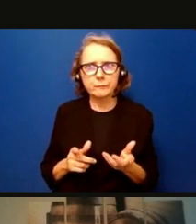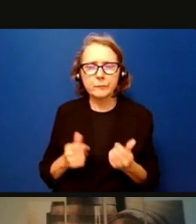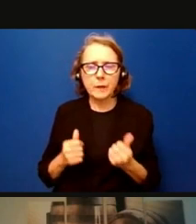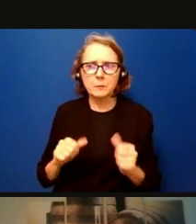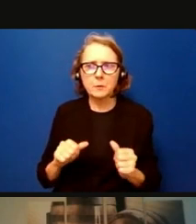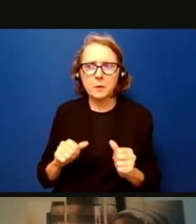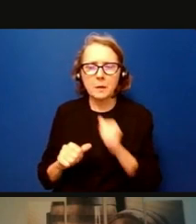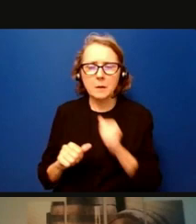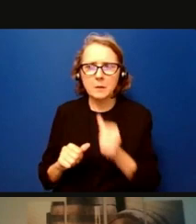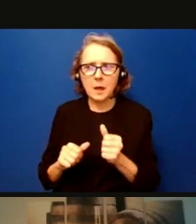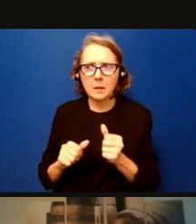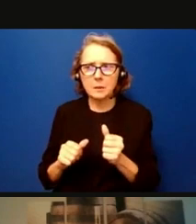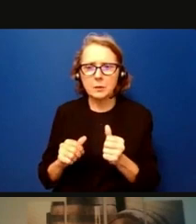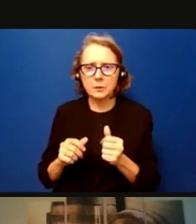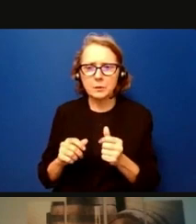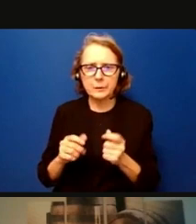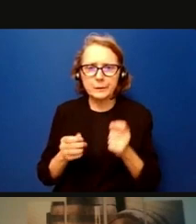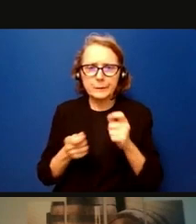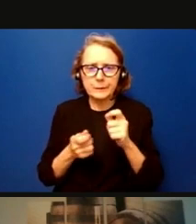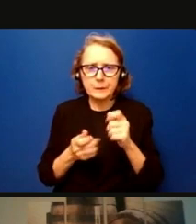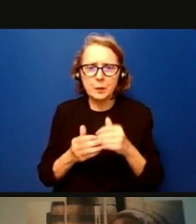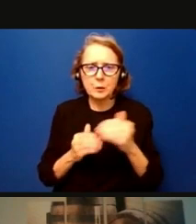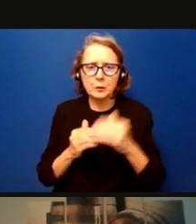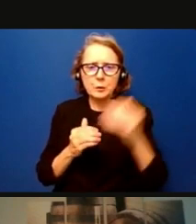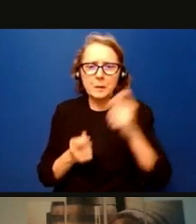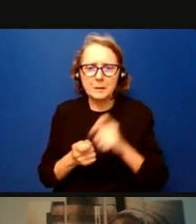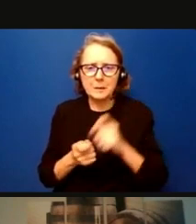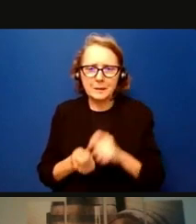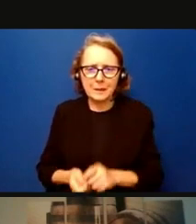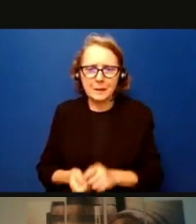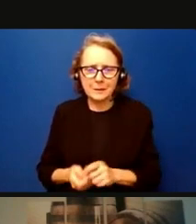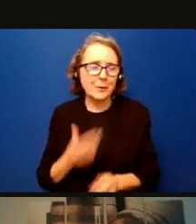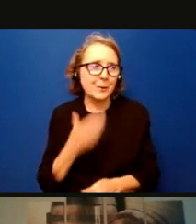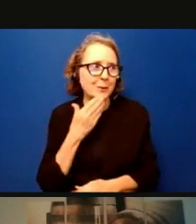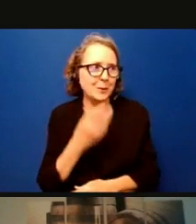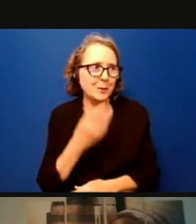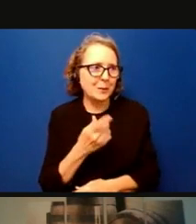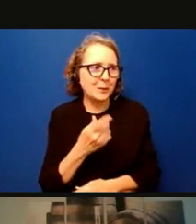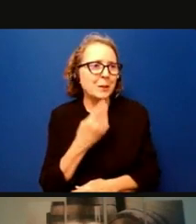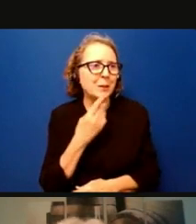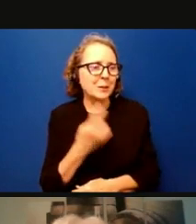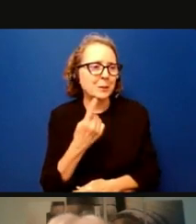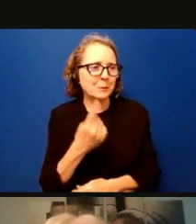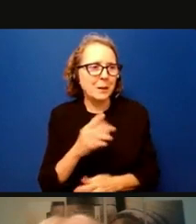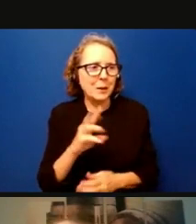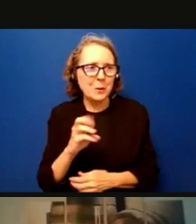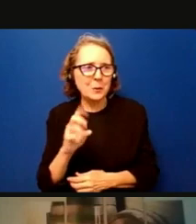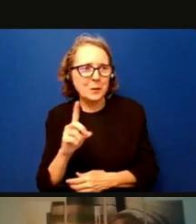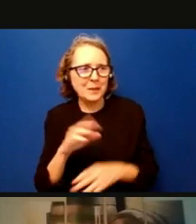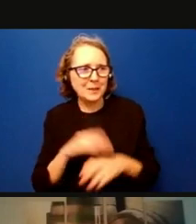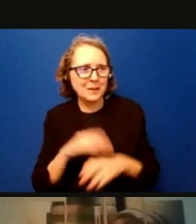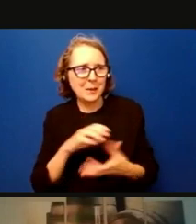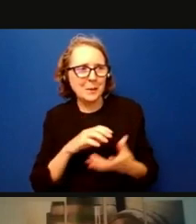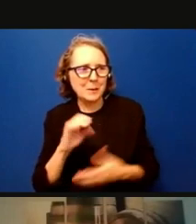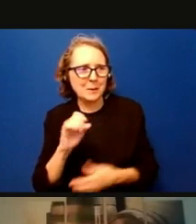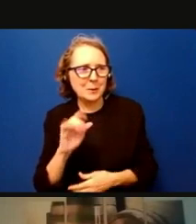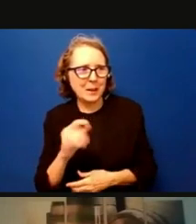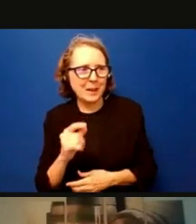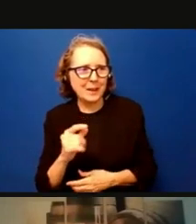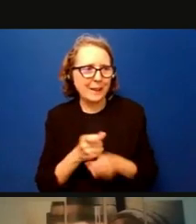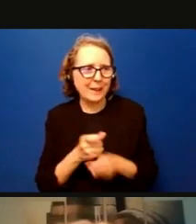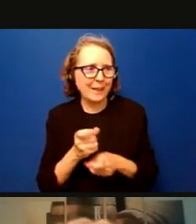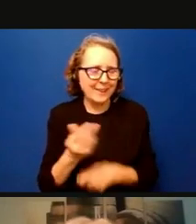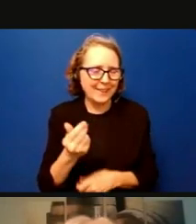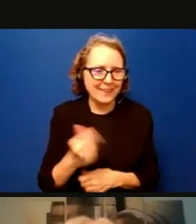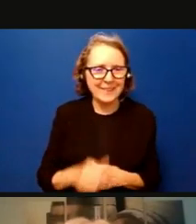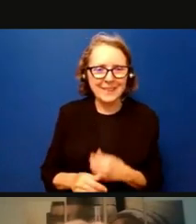I'm trying not to get into the weeds on the details of that. Oh, that was a good one. Weeds on the mixed organic. I like that. But